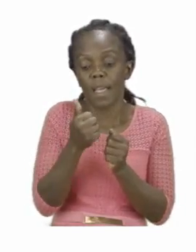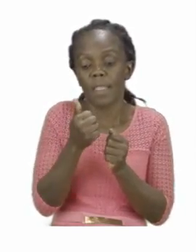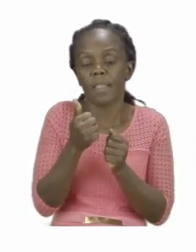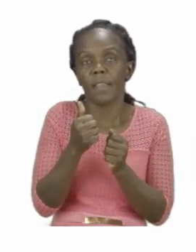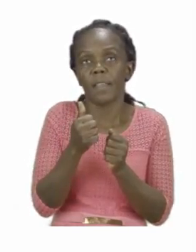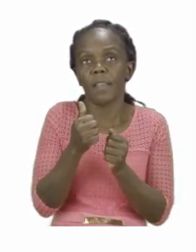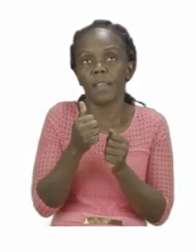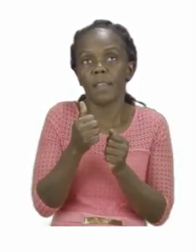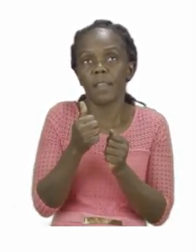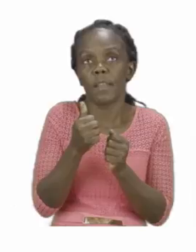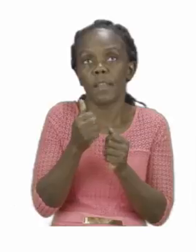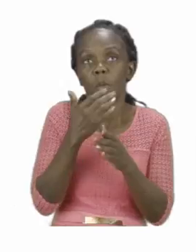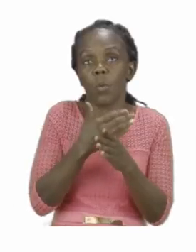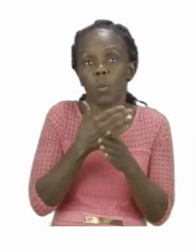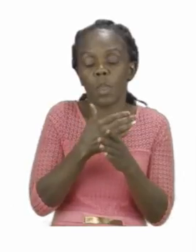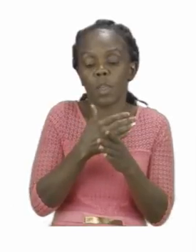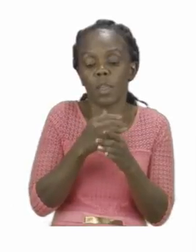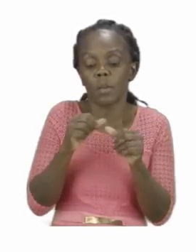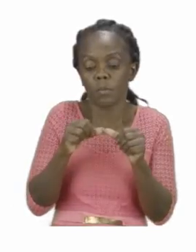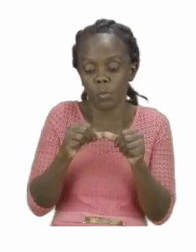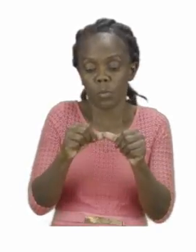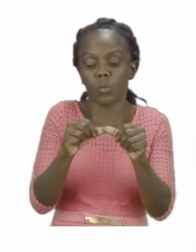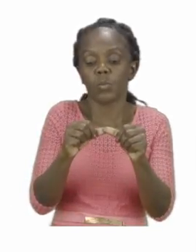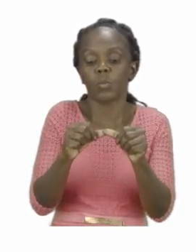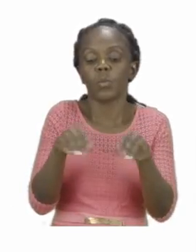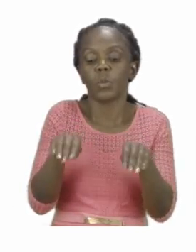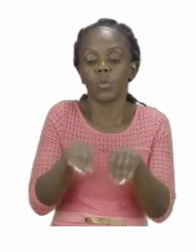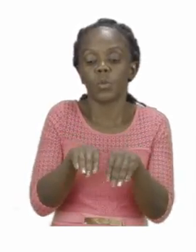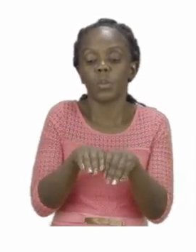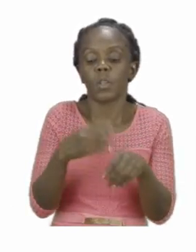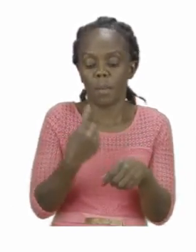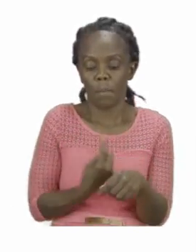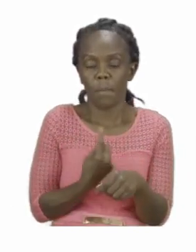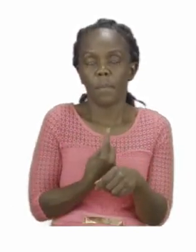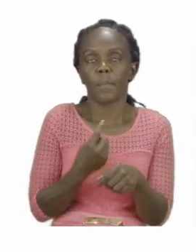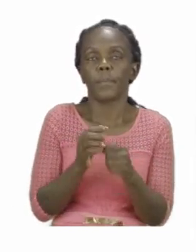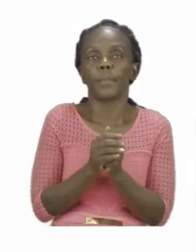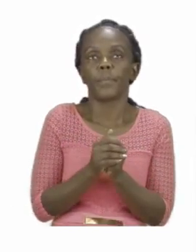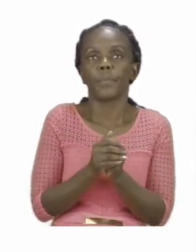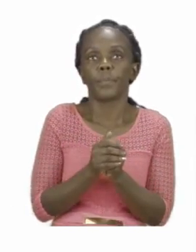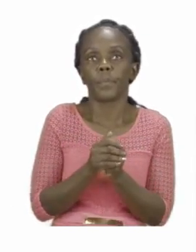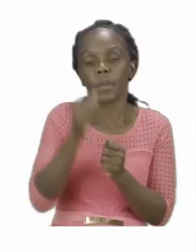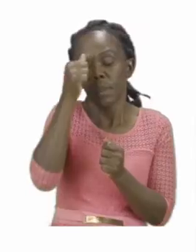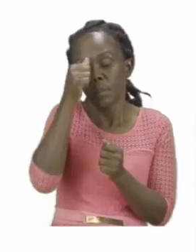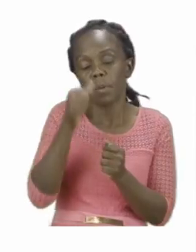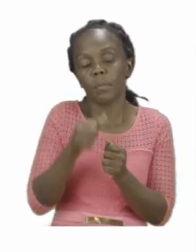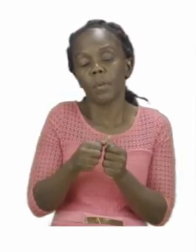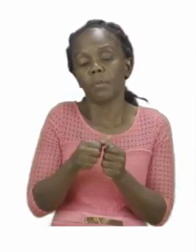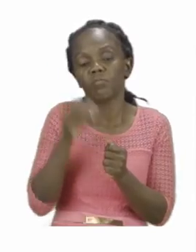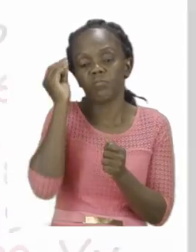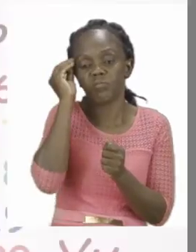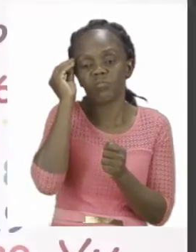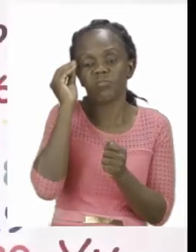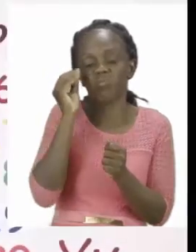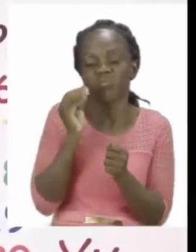going to do by yourself. Remember, if you're not sure how many family members you have,